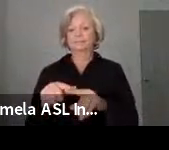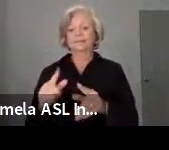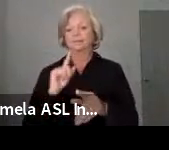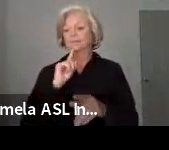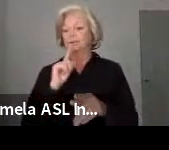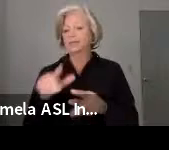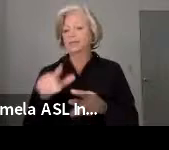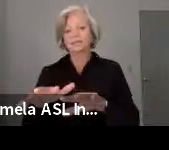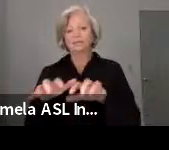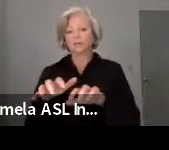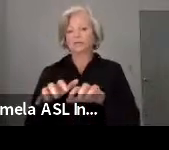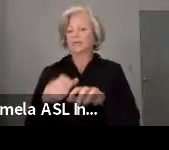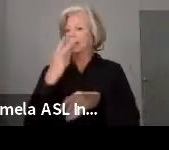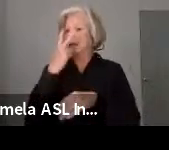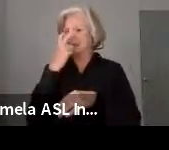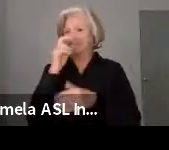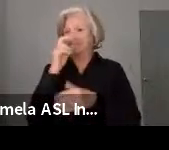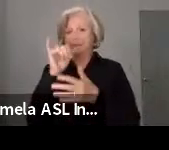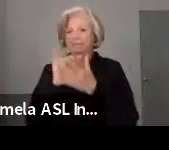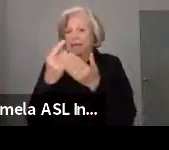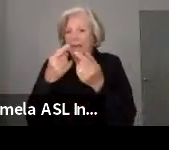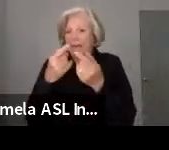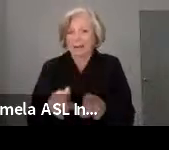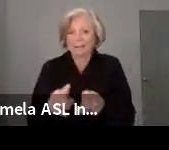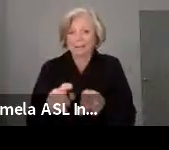believe this. Estamos